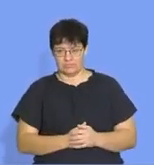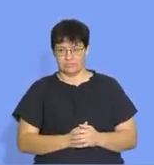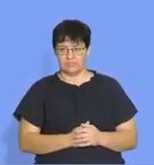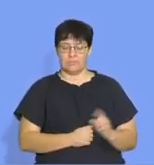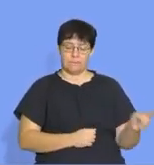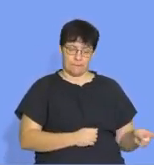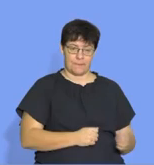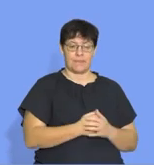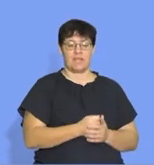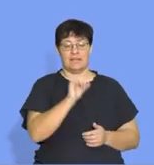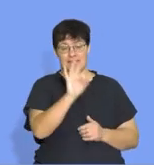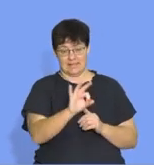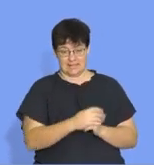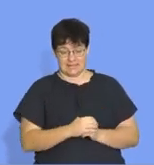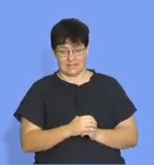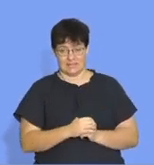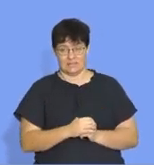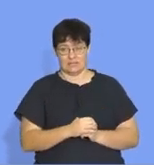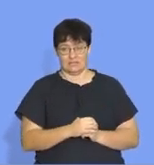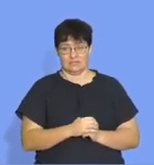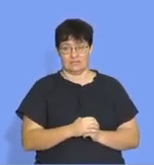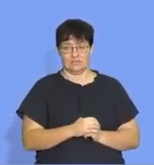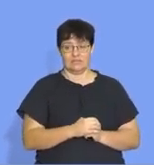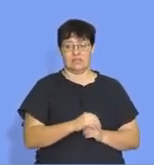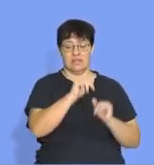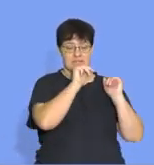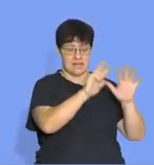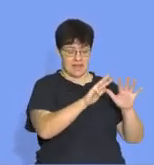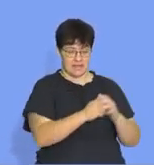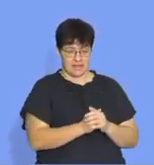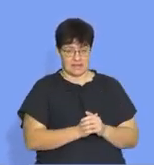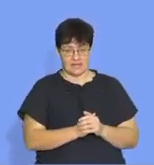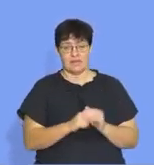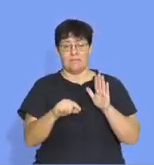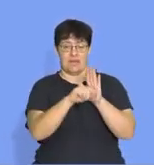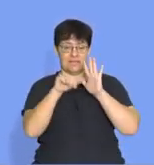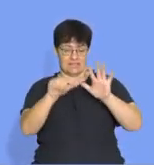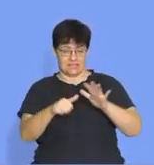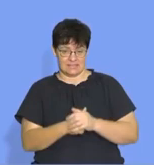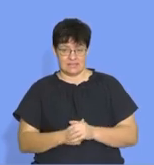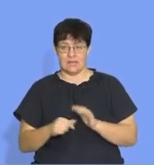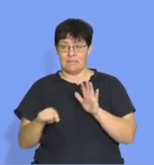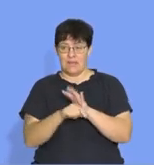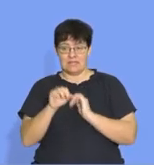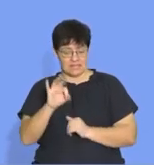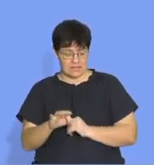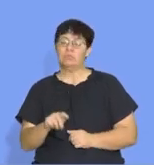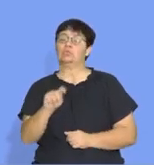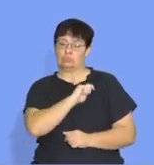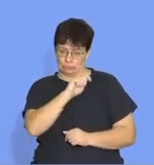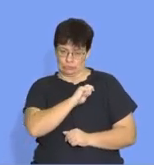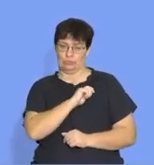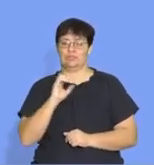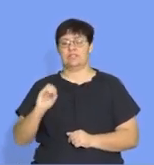with the 3, it becomes 9 here when I substitute it, minus 6 minus 3, which is also equal to